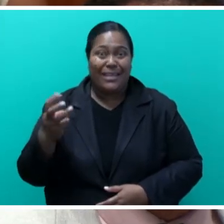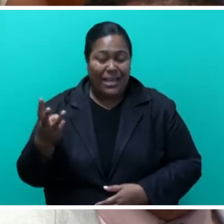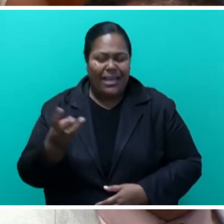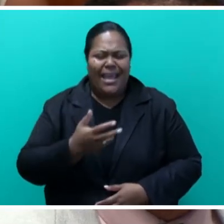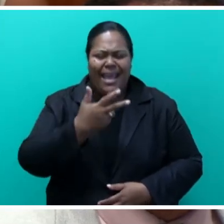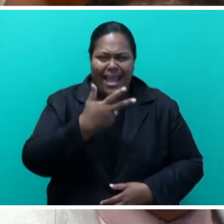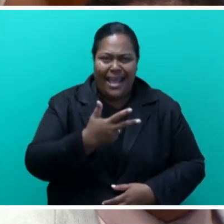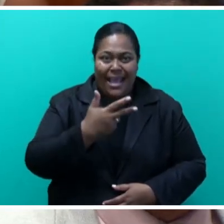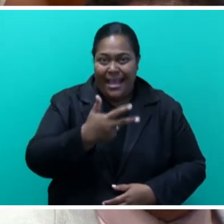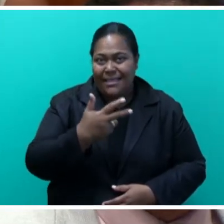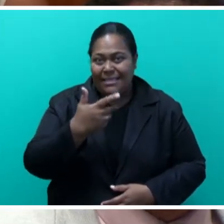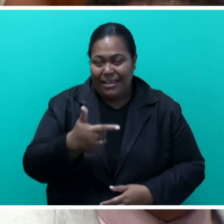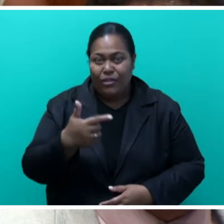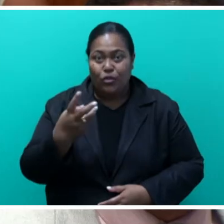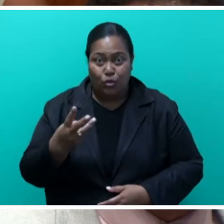8723,